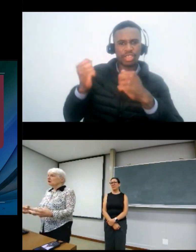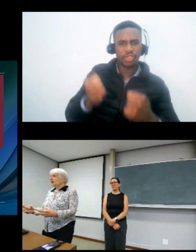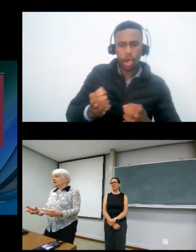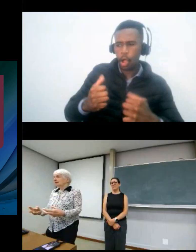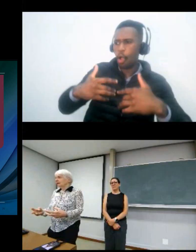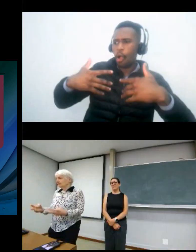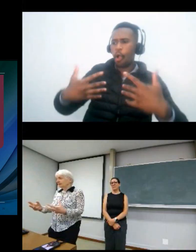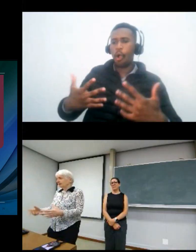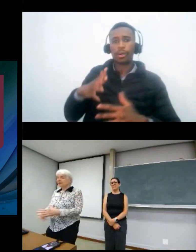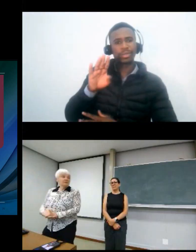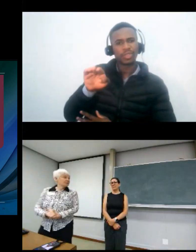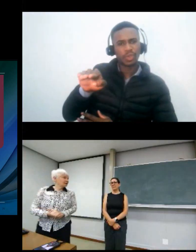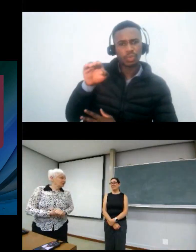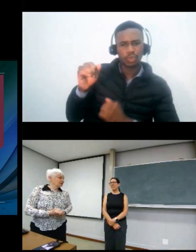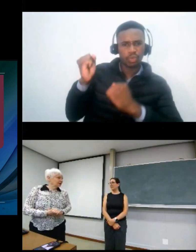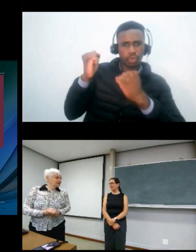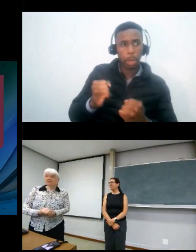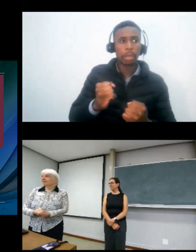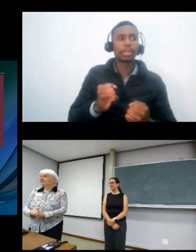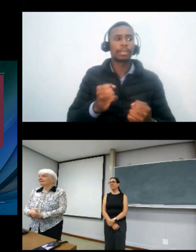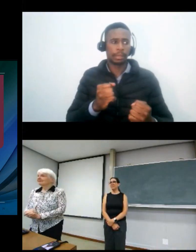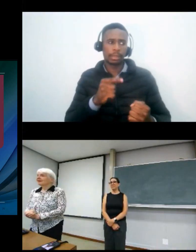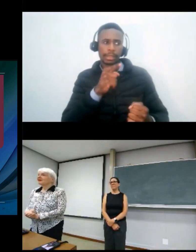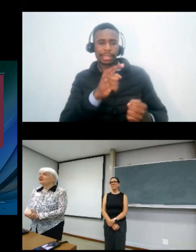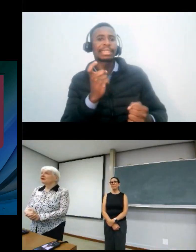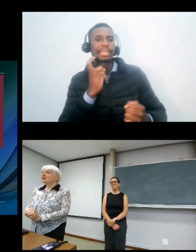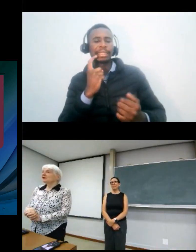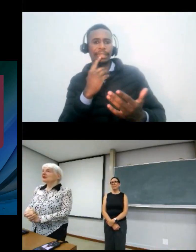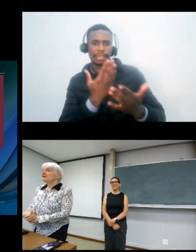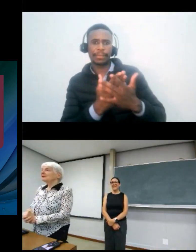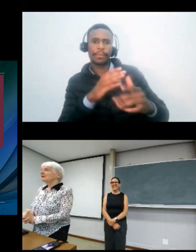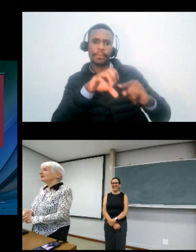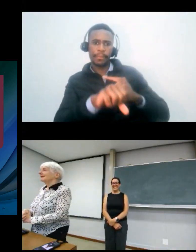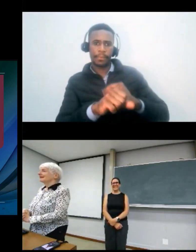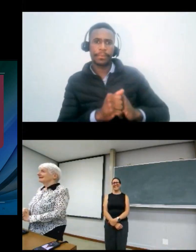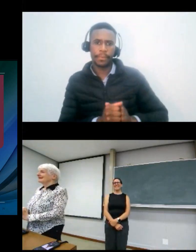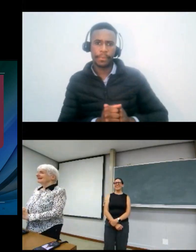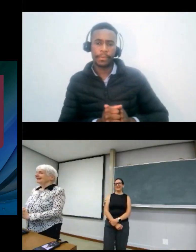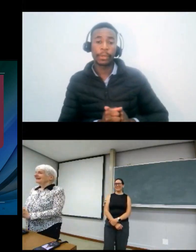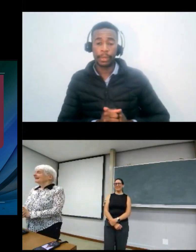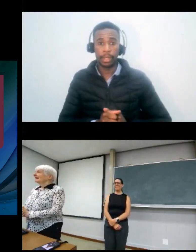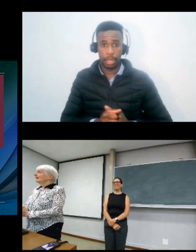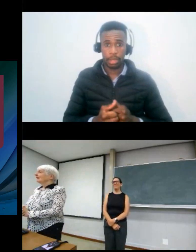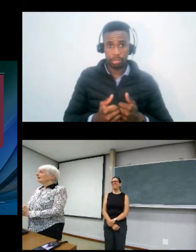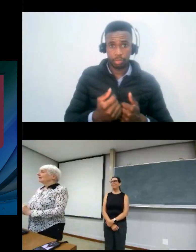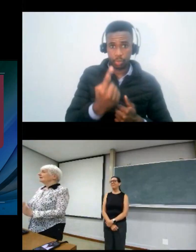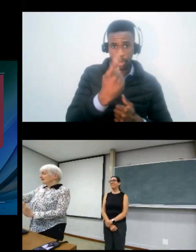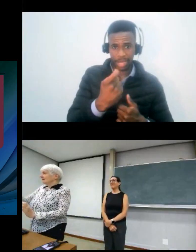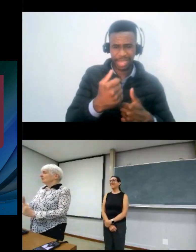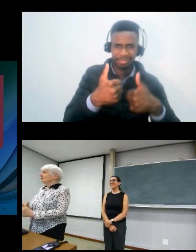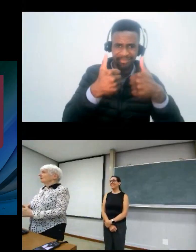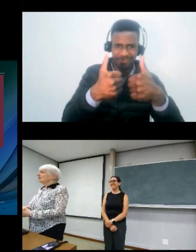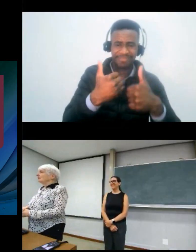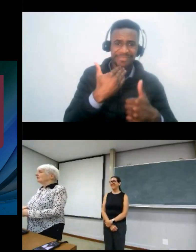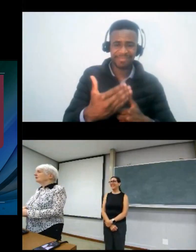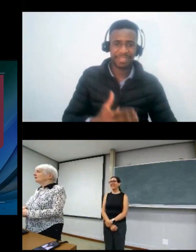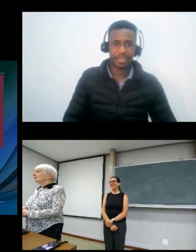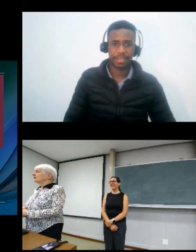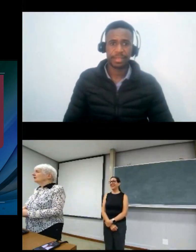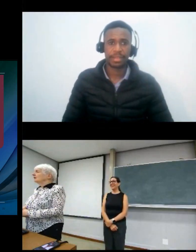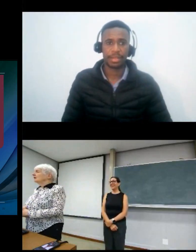factors to look at here. Yeah. Thank you for the question. That was nice. And